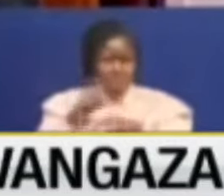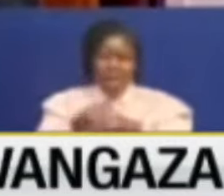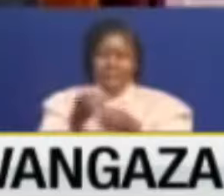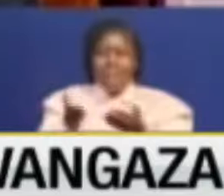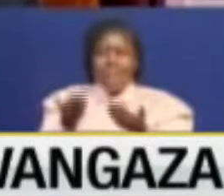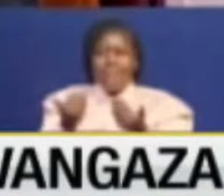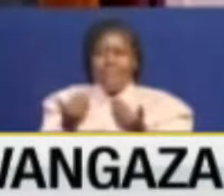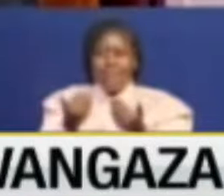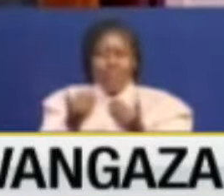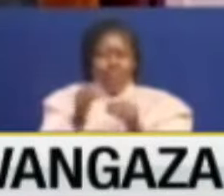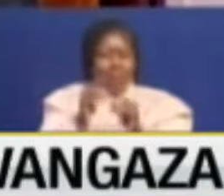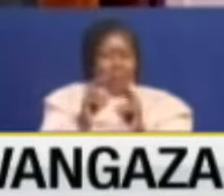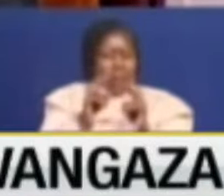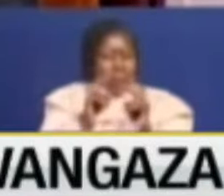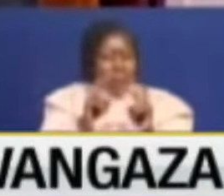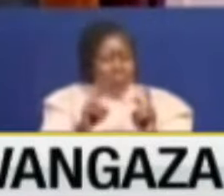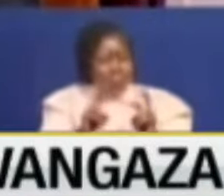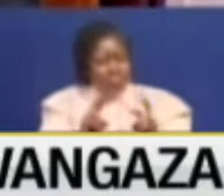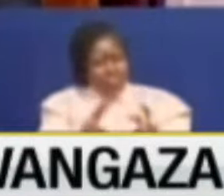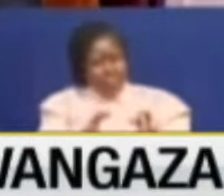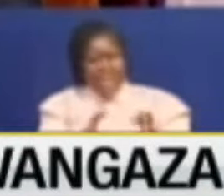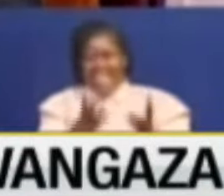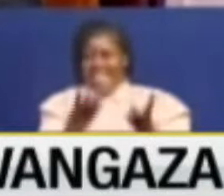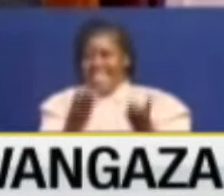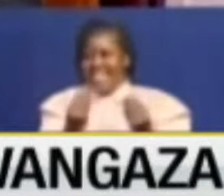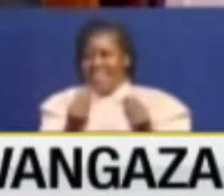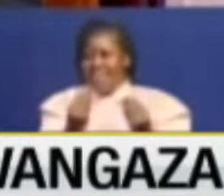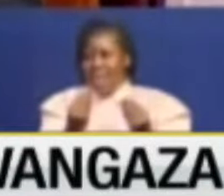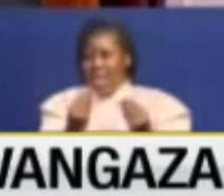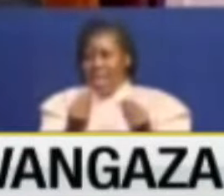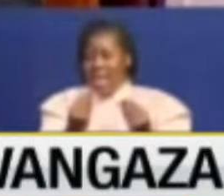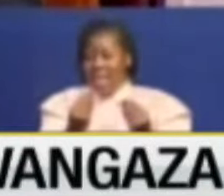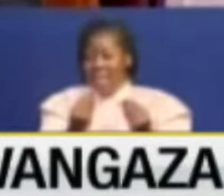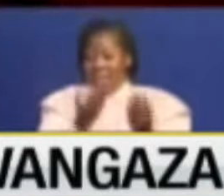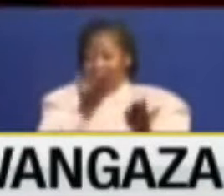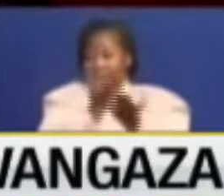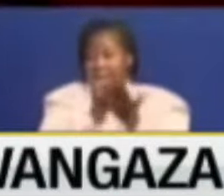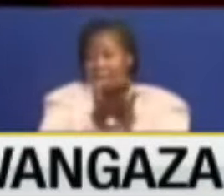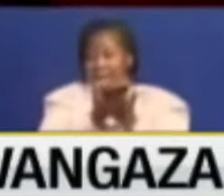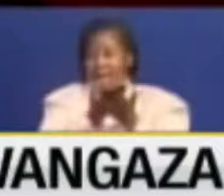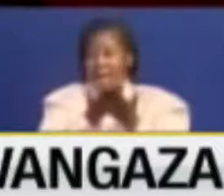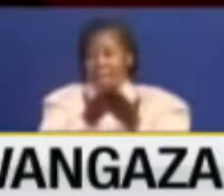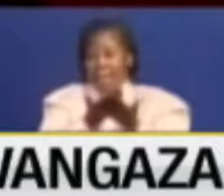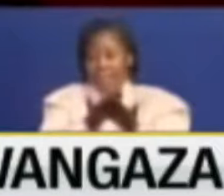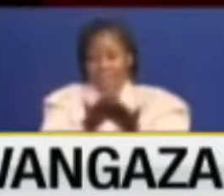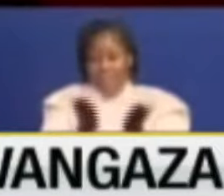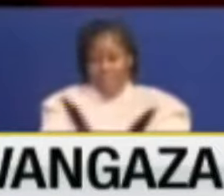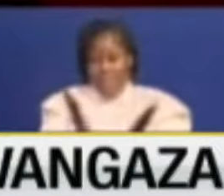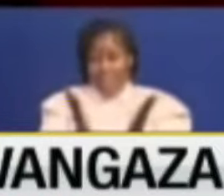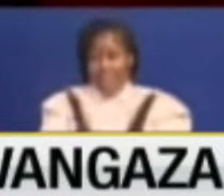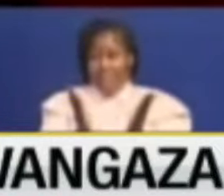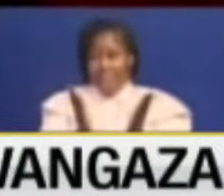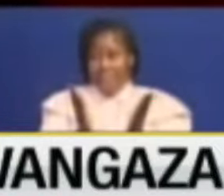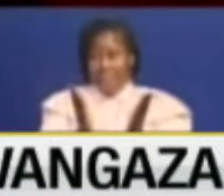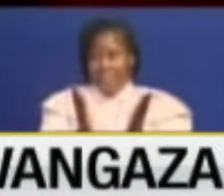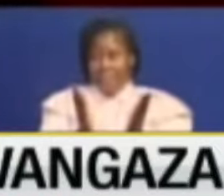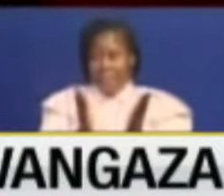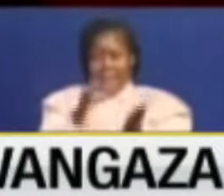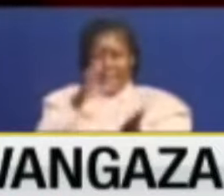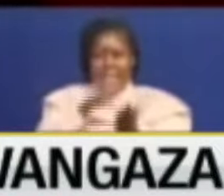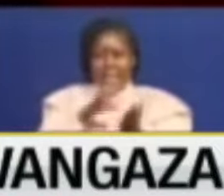to substantiate the simple charges that we shall place before you, Honorable Senators. It's a case